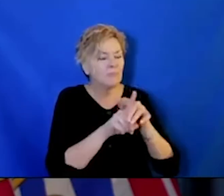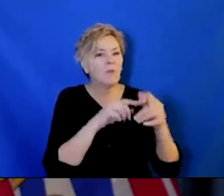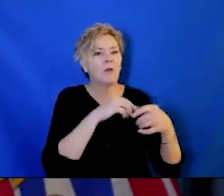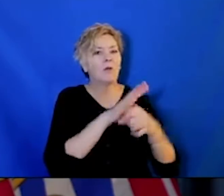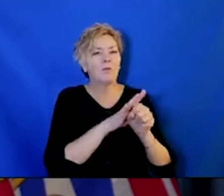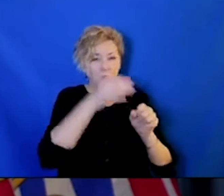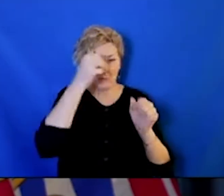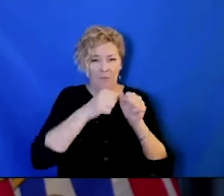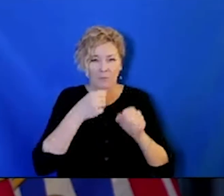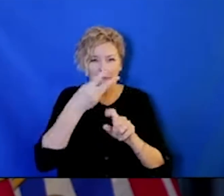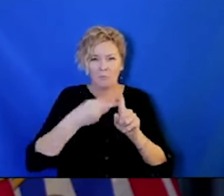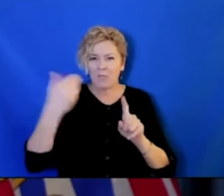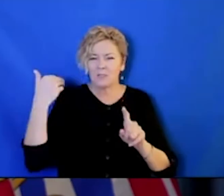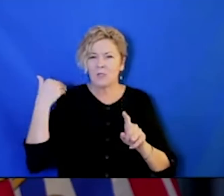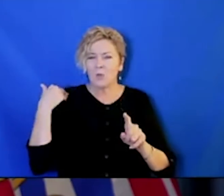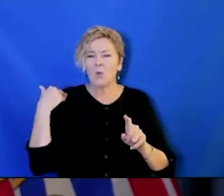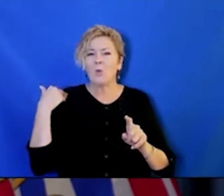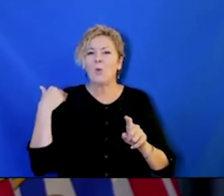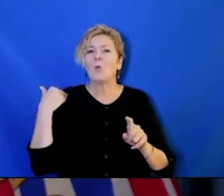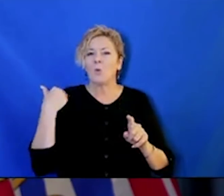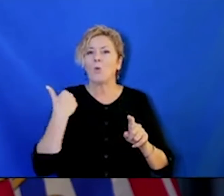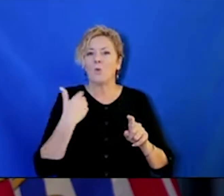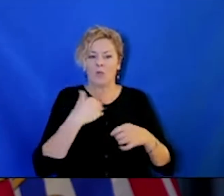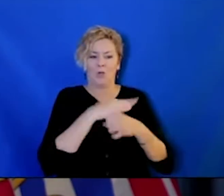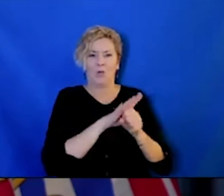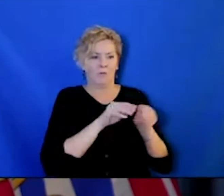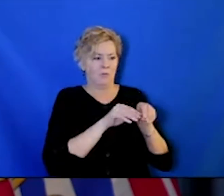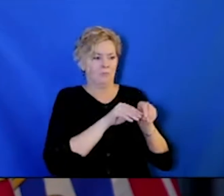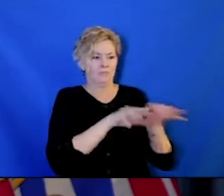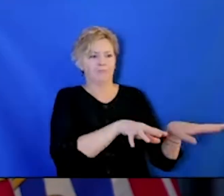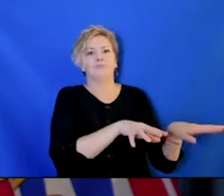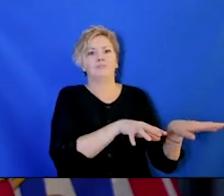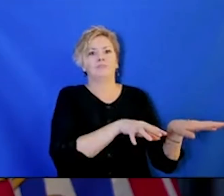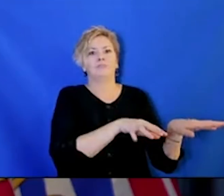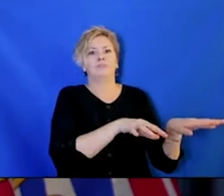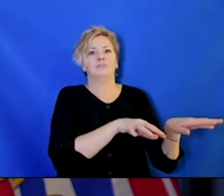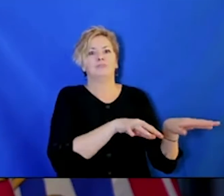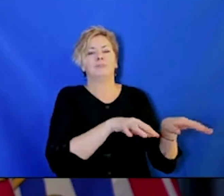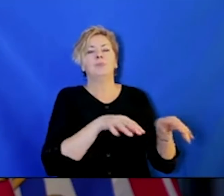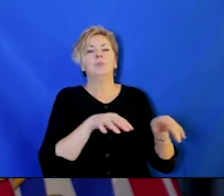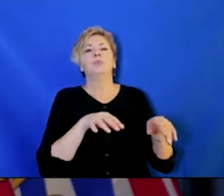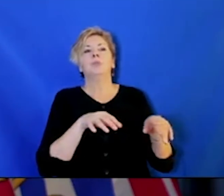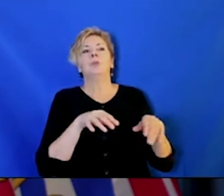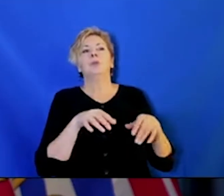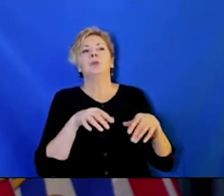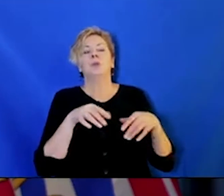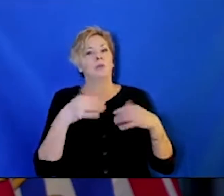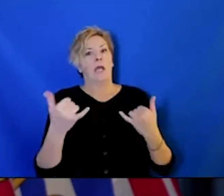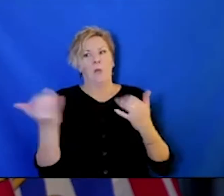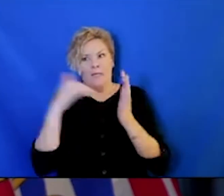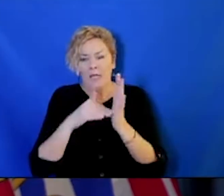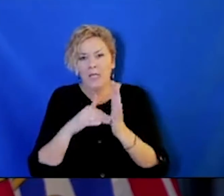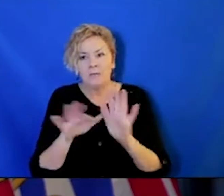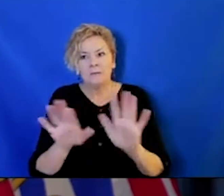quite large outbreaks, and now we're going back again. Some of these are higher risk workplaces where there's a lot